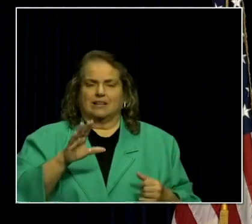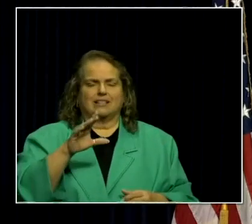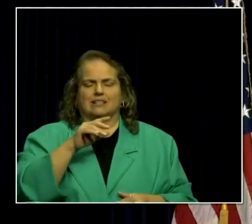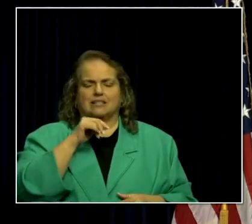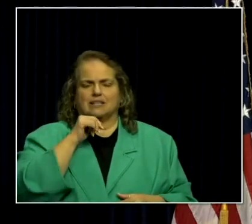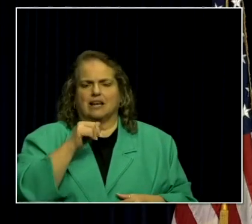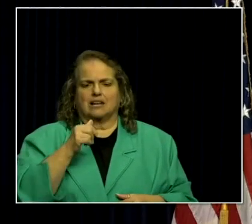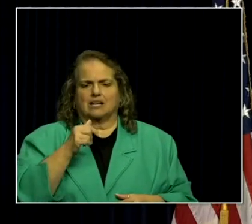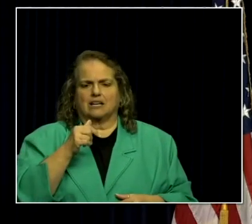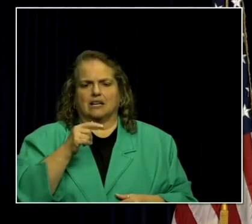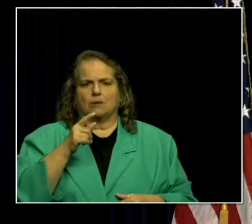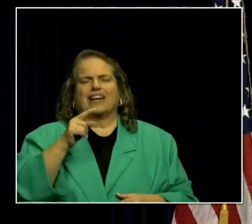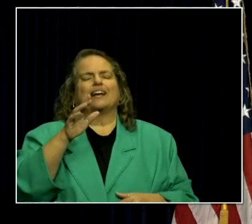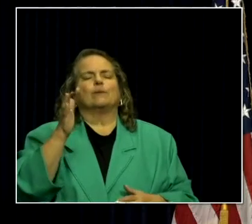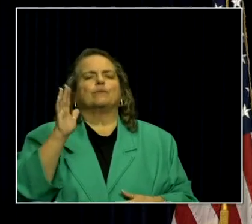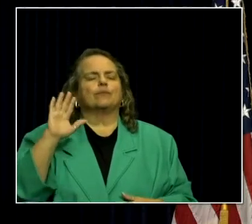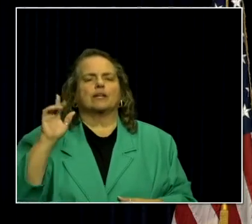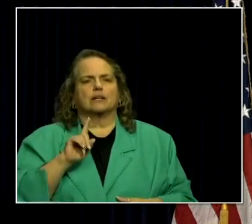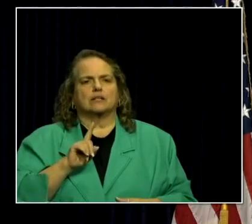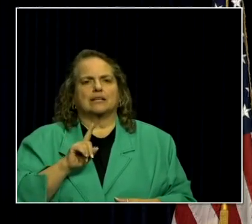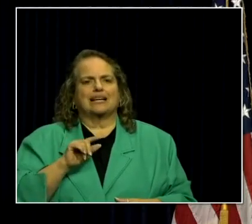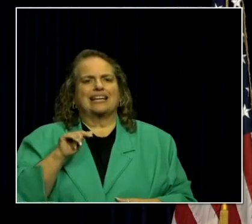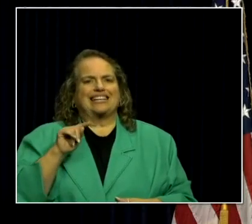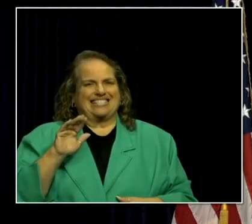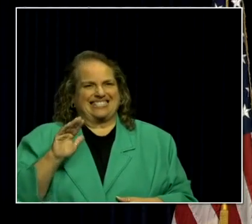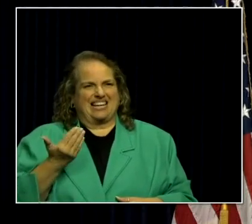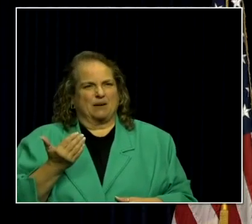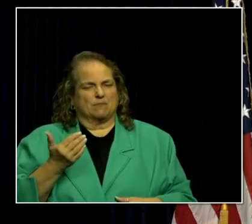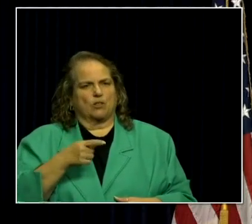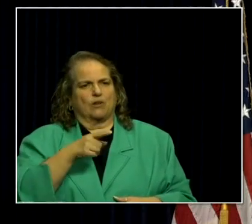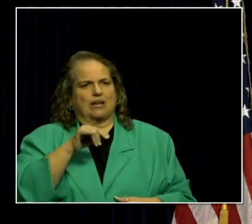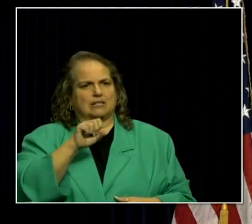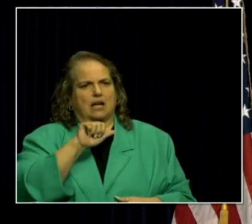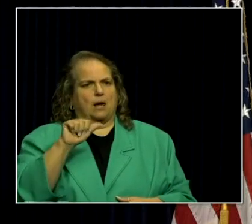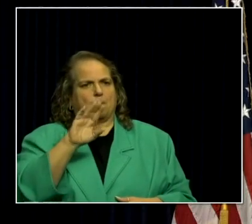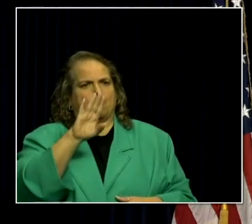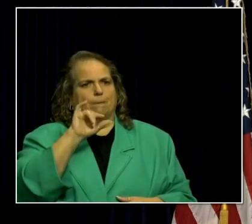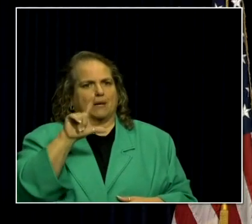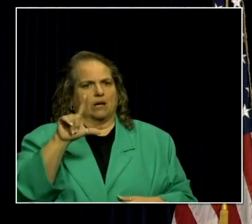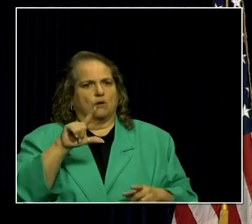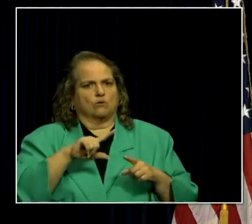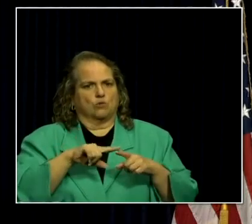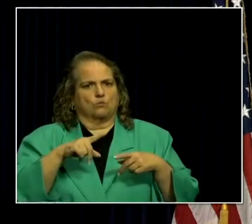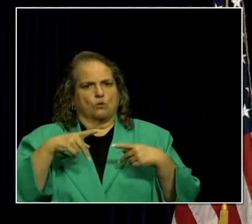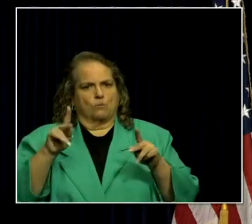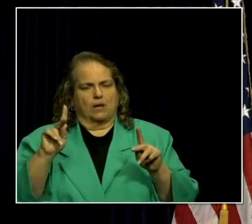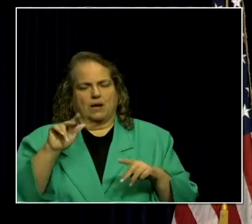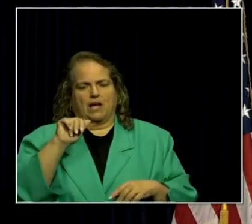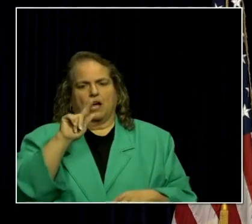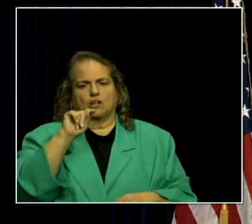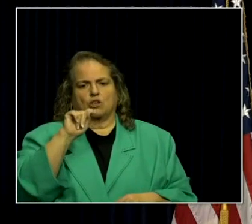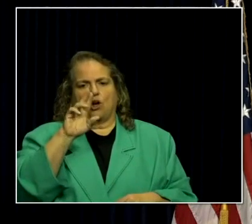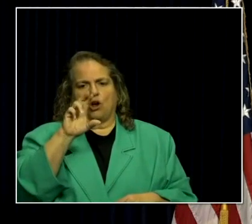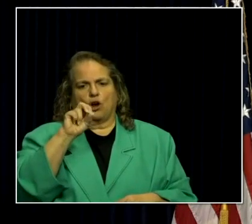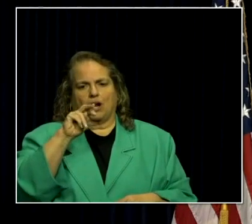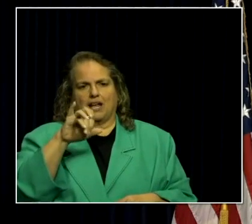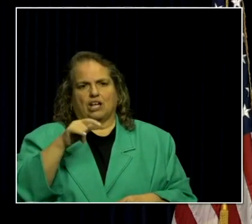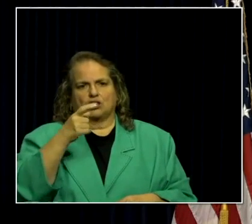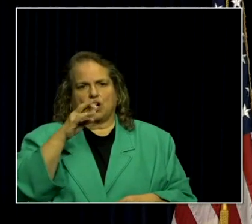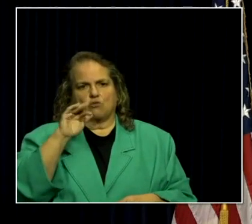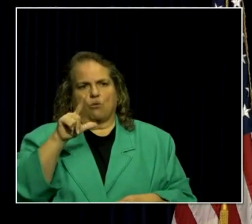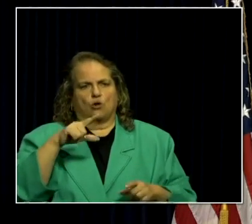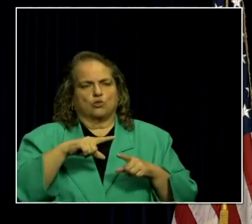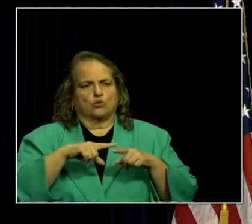Assembly, but it seems as if a bill to allow the Attorney General to shut down abortion providers seems